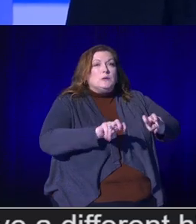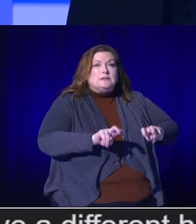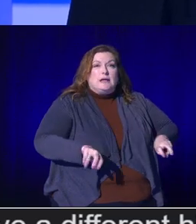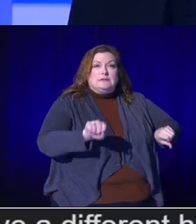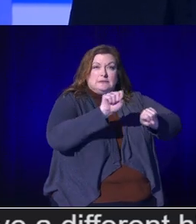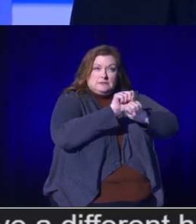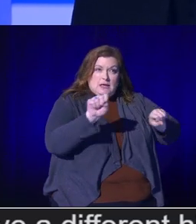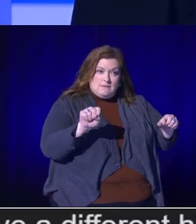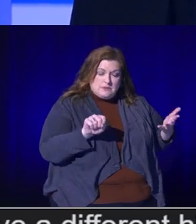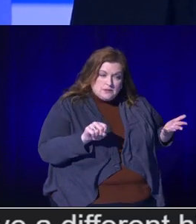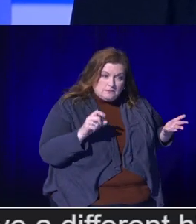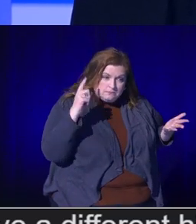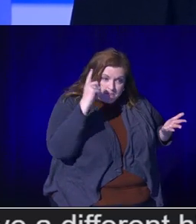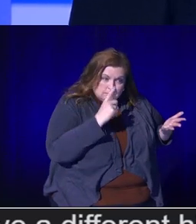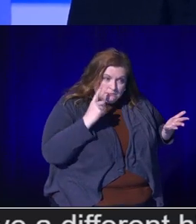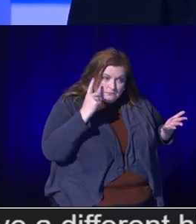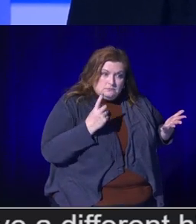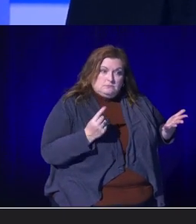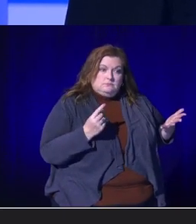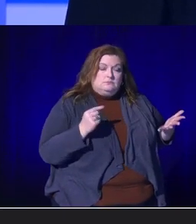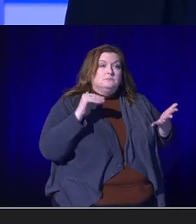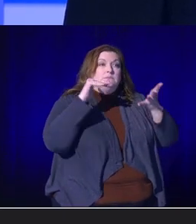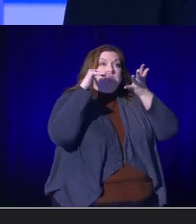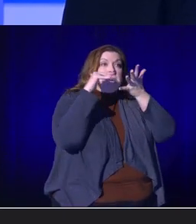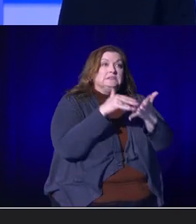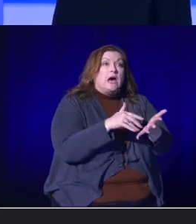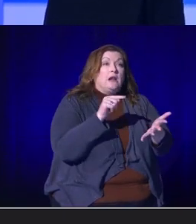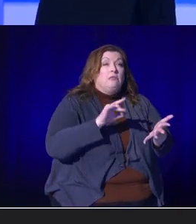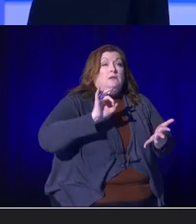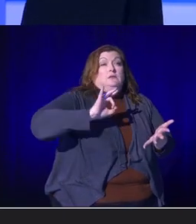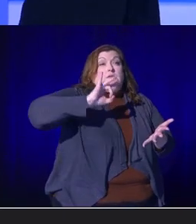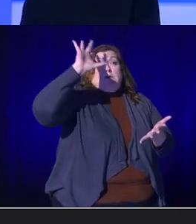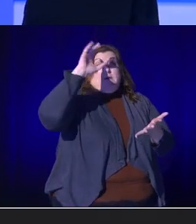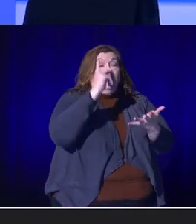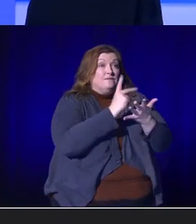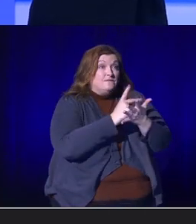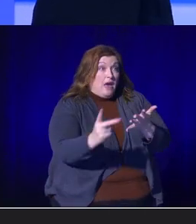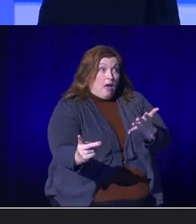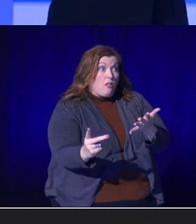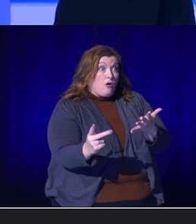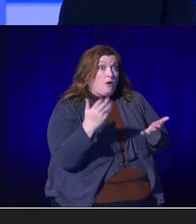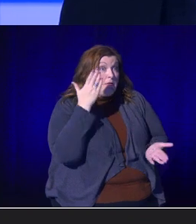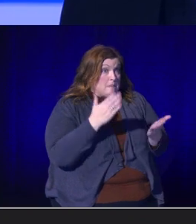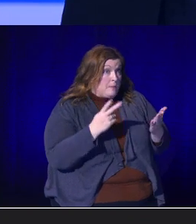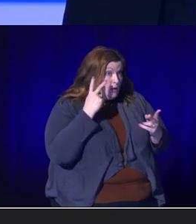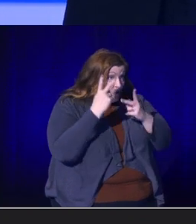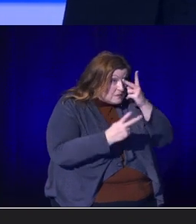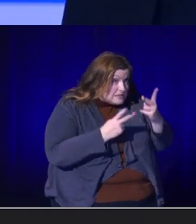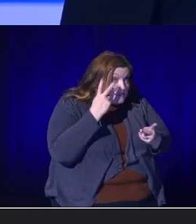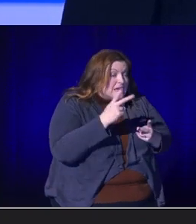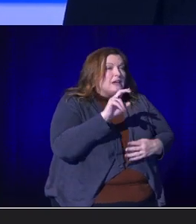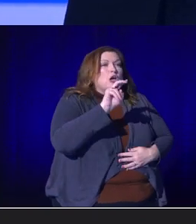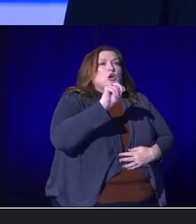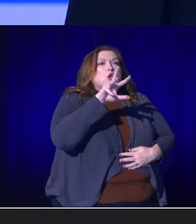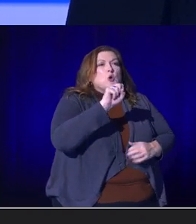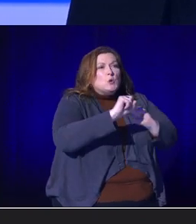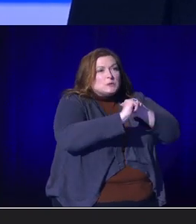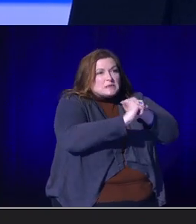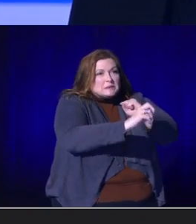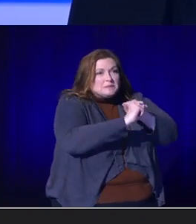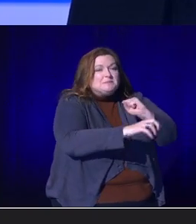safety. And so what we want to do is study this catastrophic failure mode that you guys may have seen in news reports or